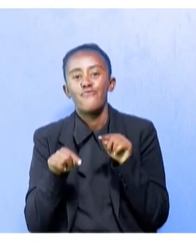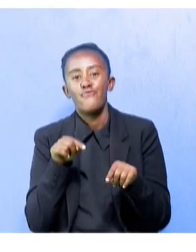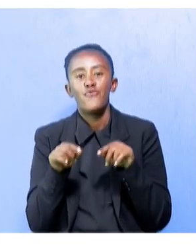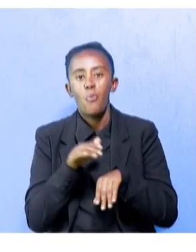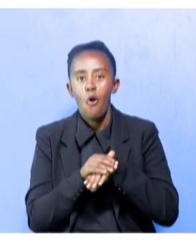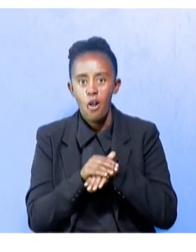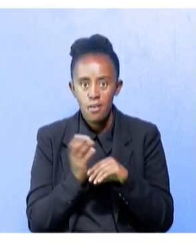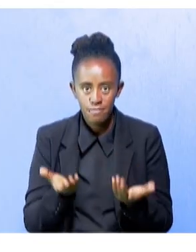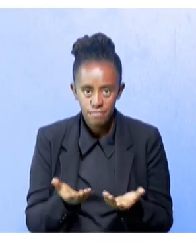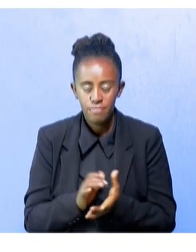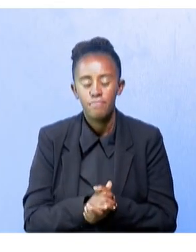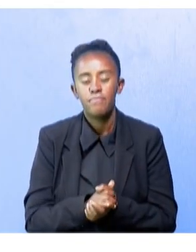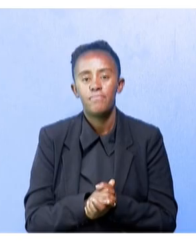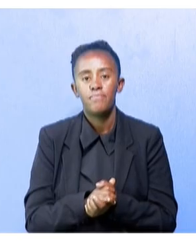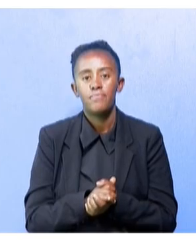Again,